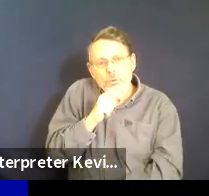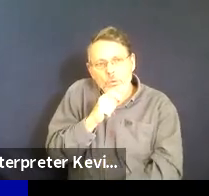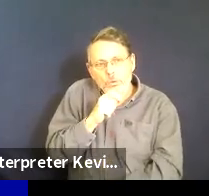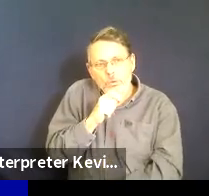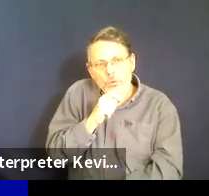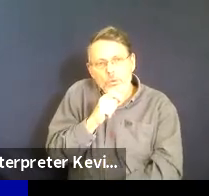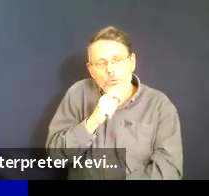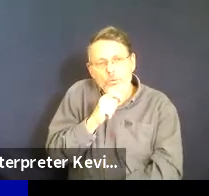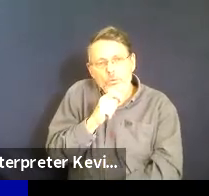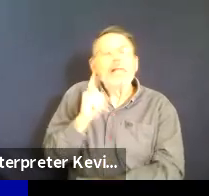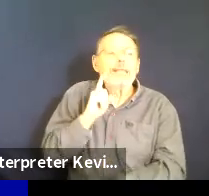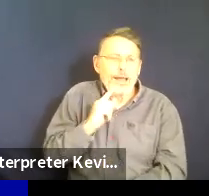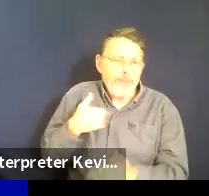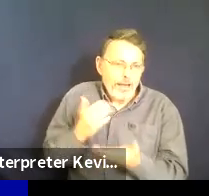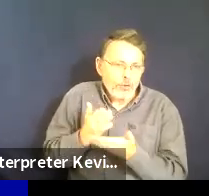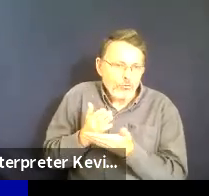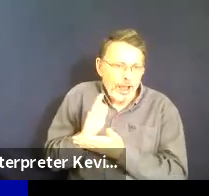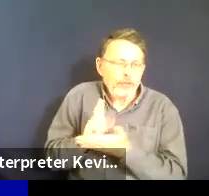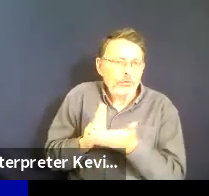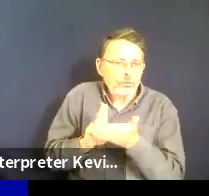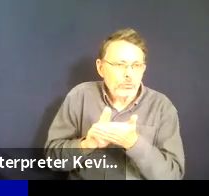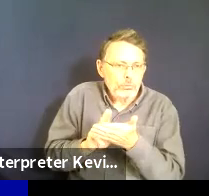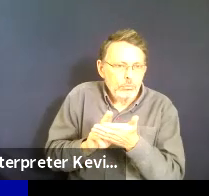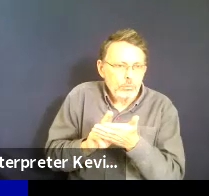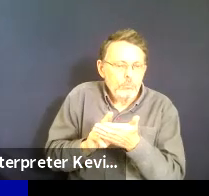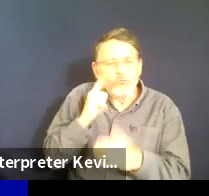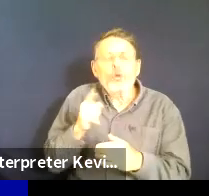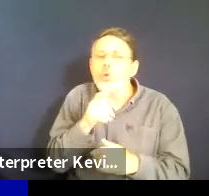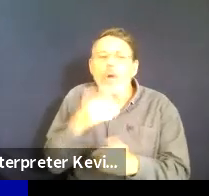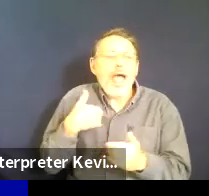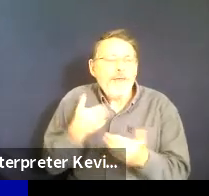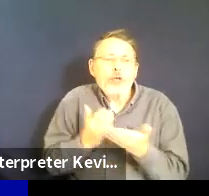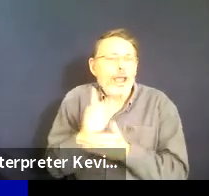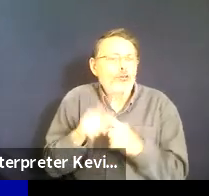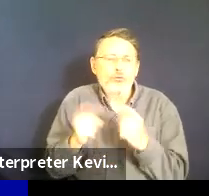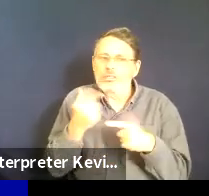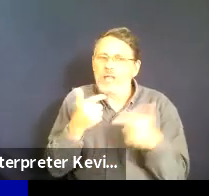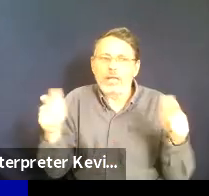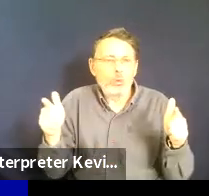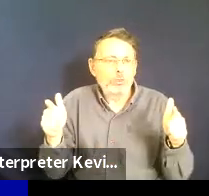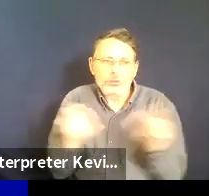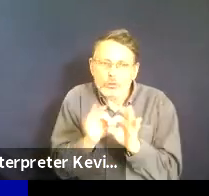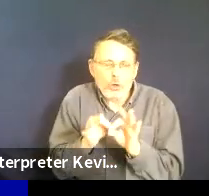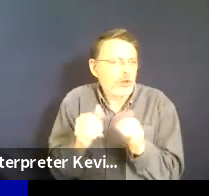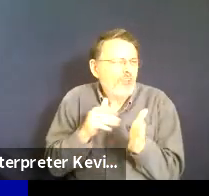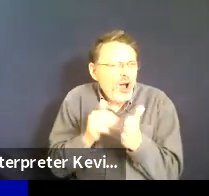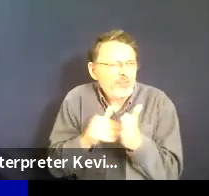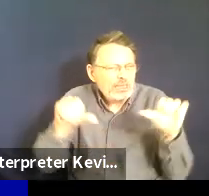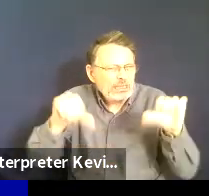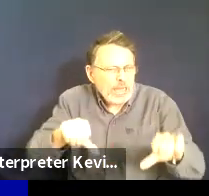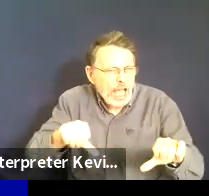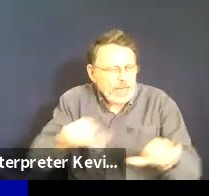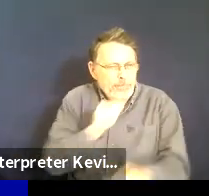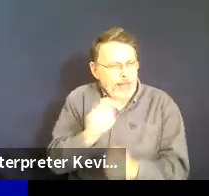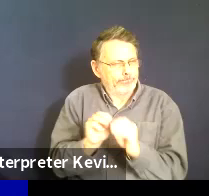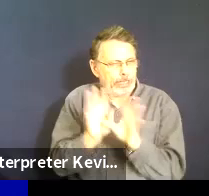who the deaf have the right to sign language interpreters often denied. Not sure what the question is there, but